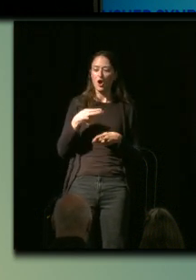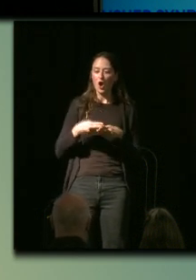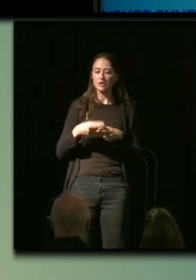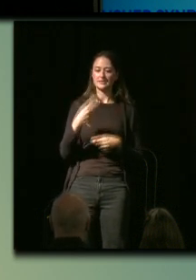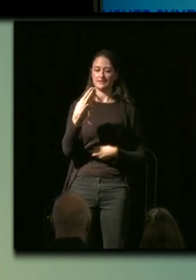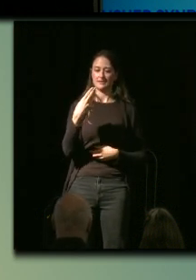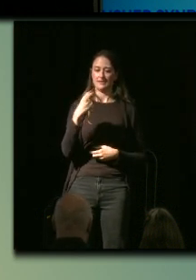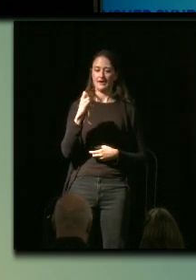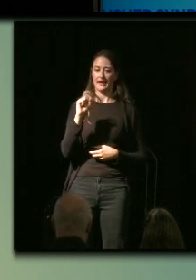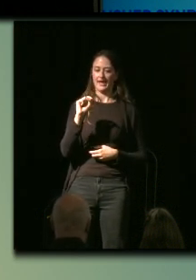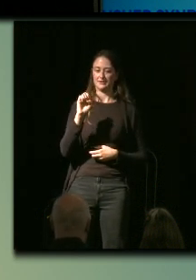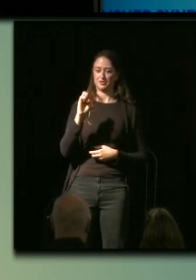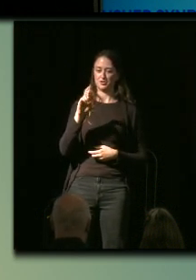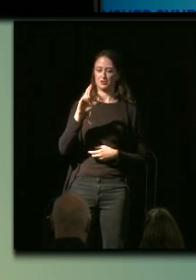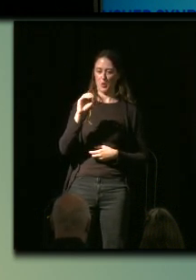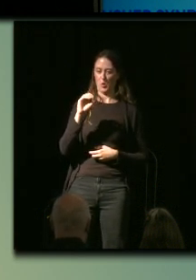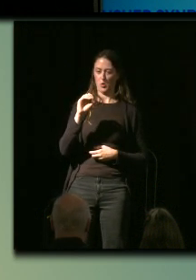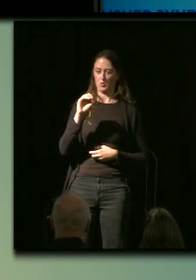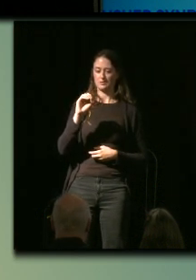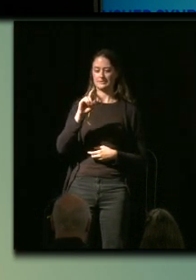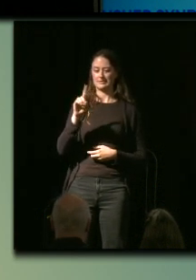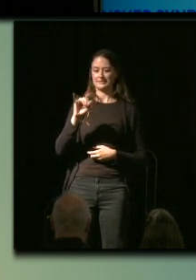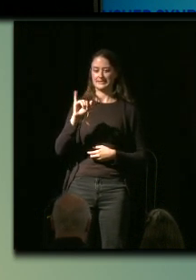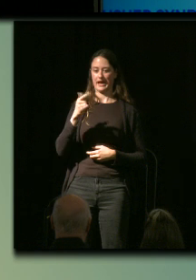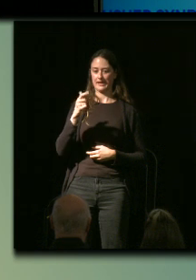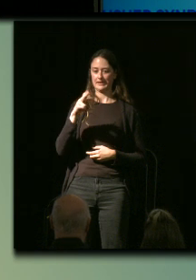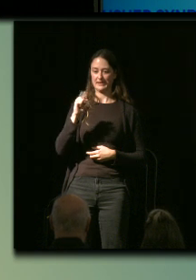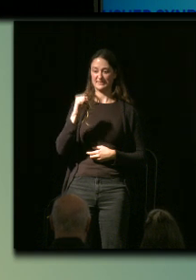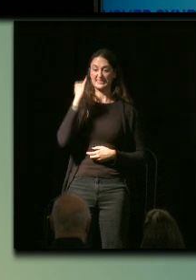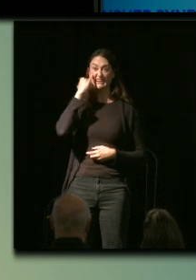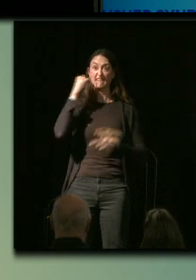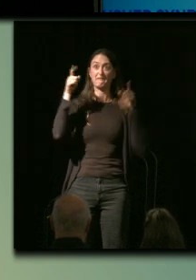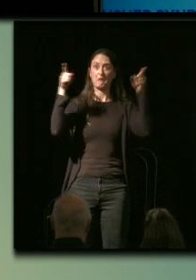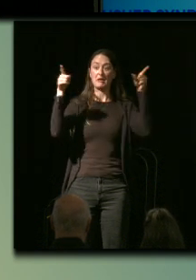to carry the same exact misspelling.